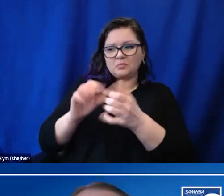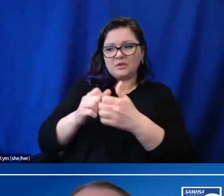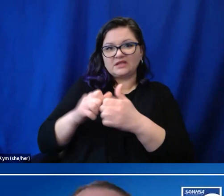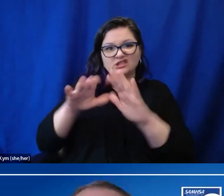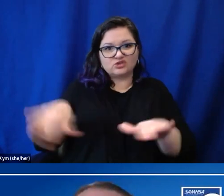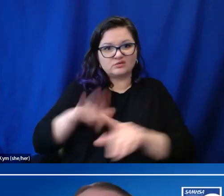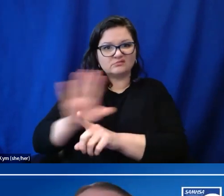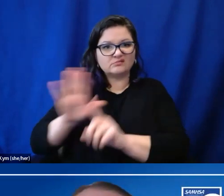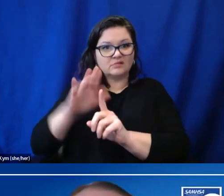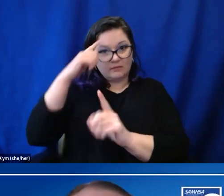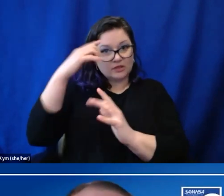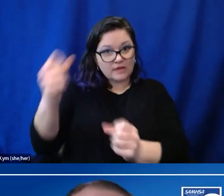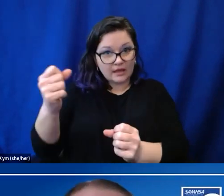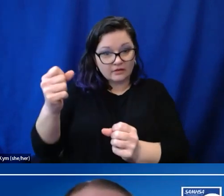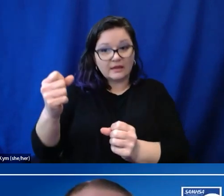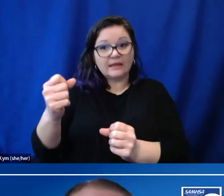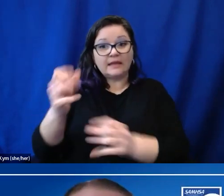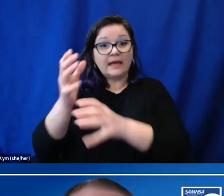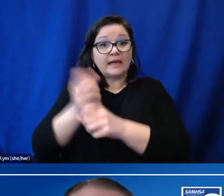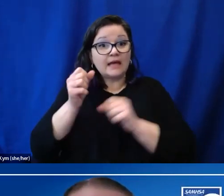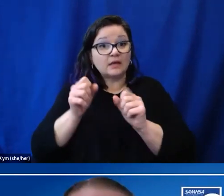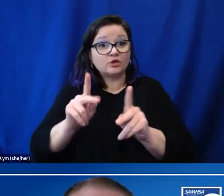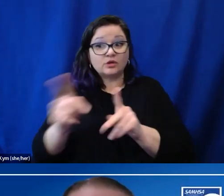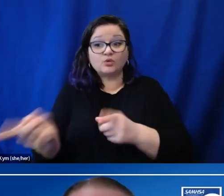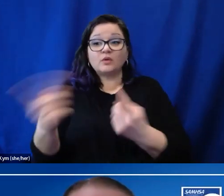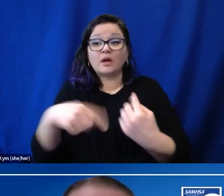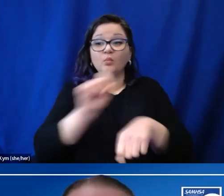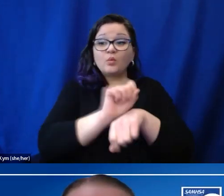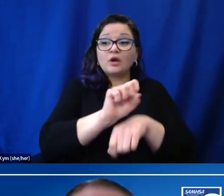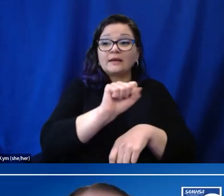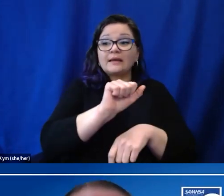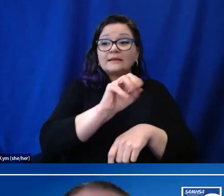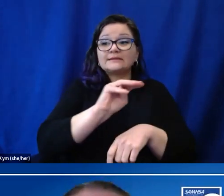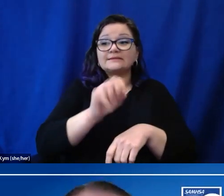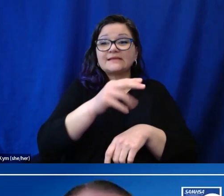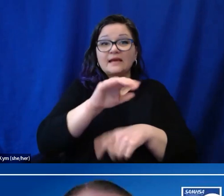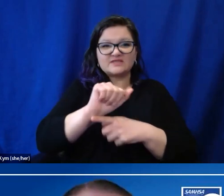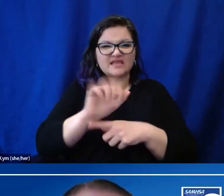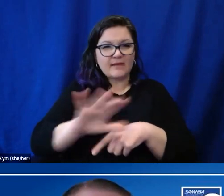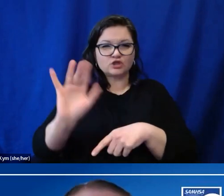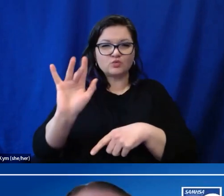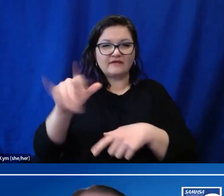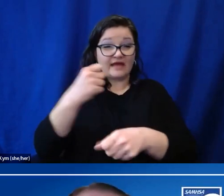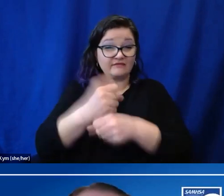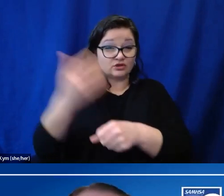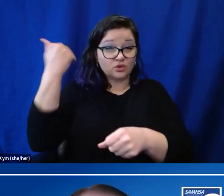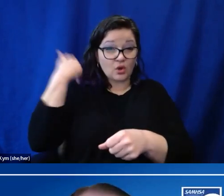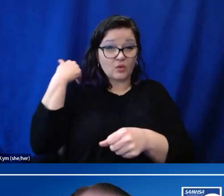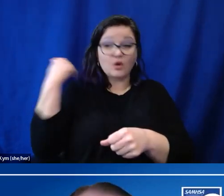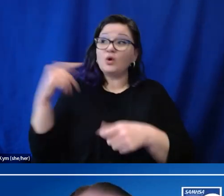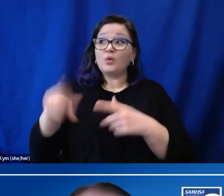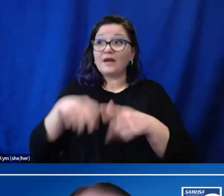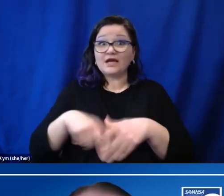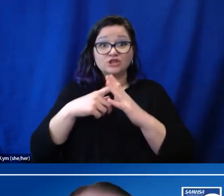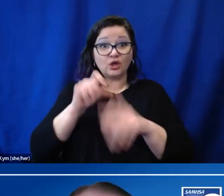got an opportunity to come and work at SAMHSA 25 years ago. And when I came to SAMHSA, Paulo